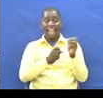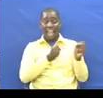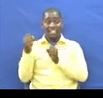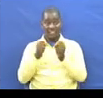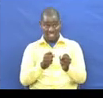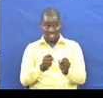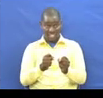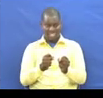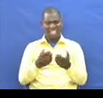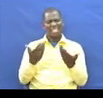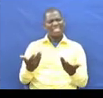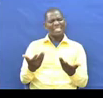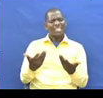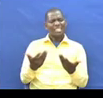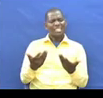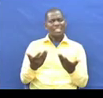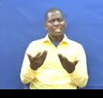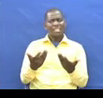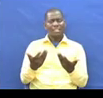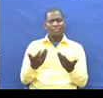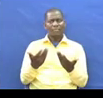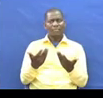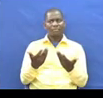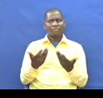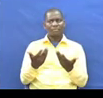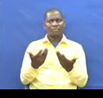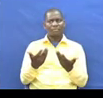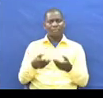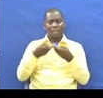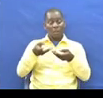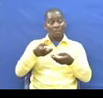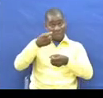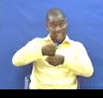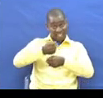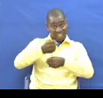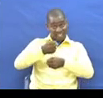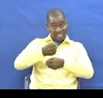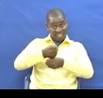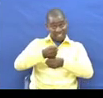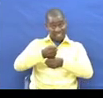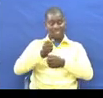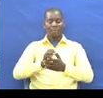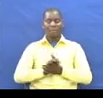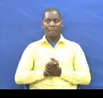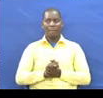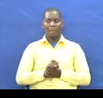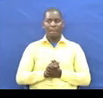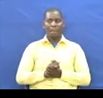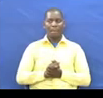doing. It is your activity. You have to do it in just a minute. Call it